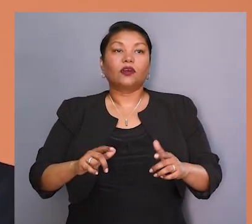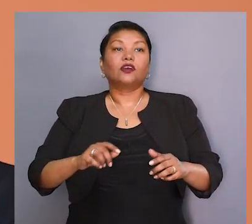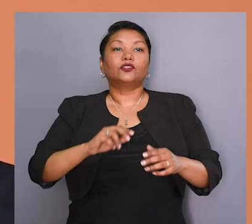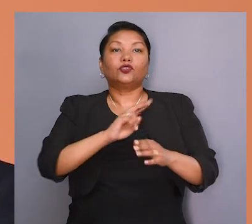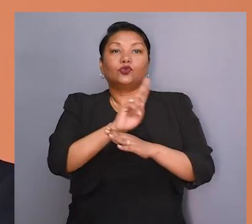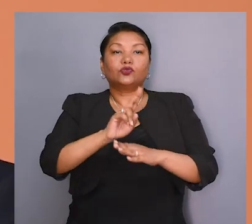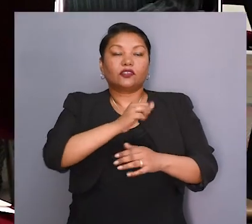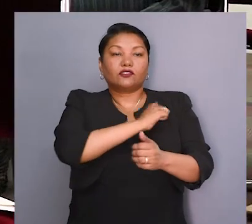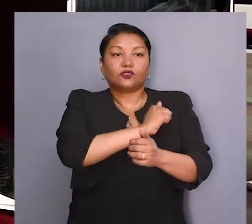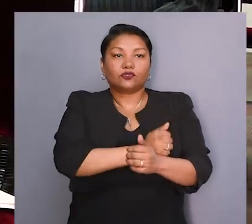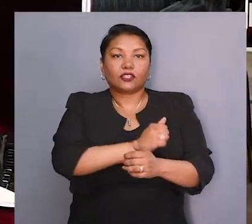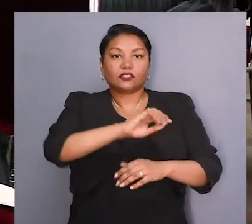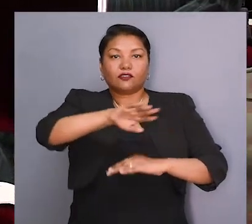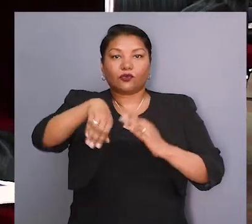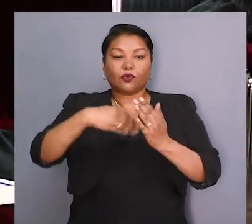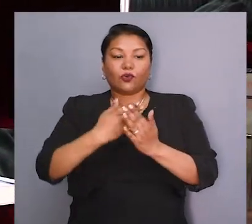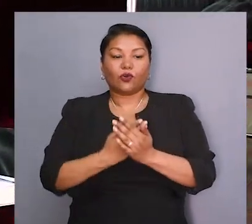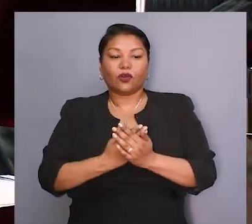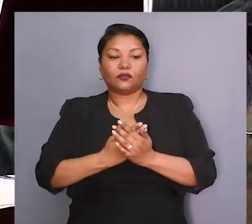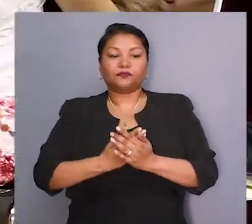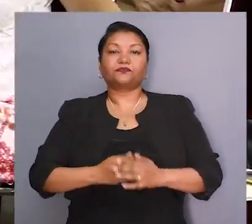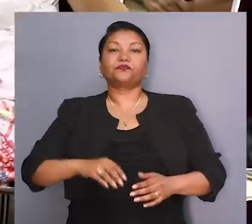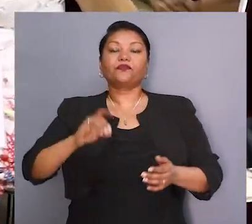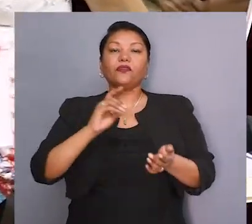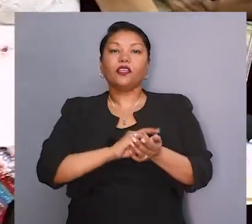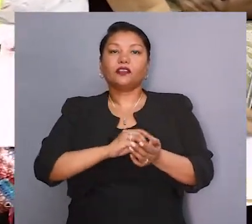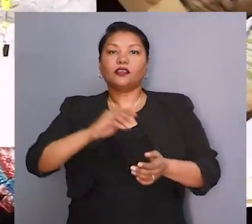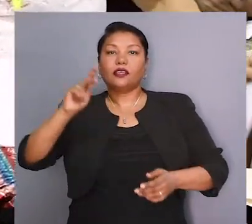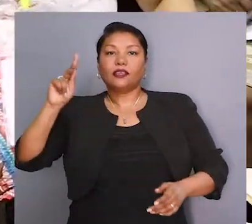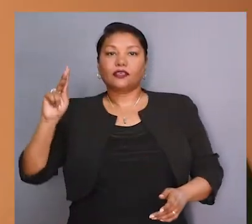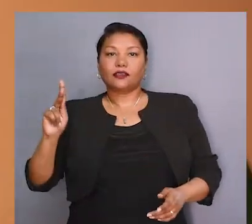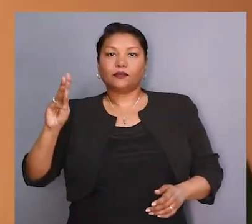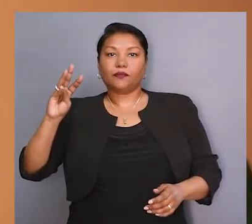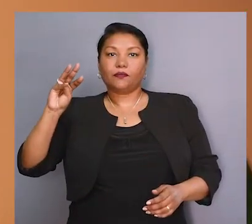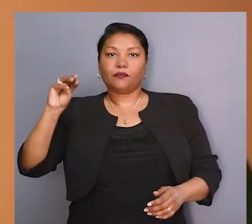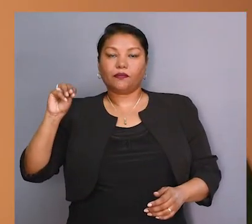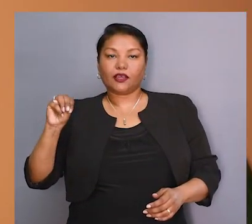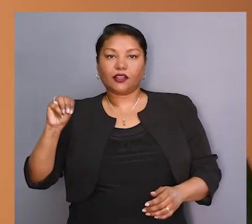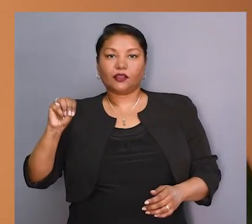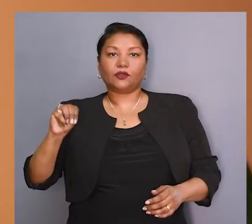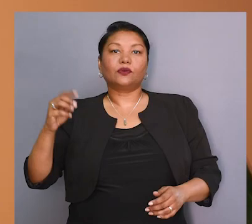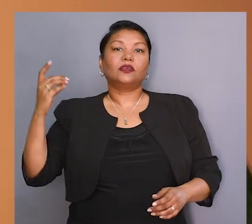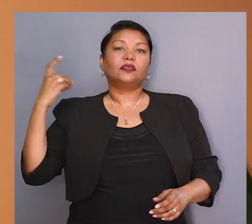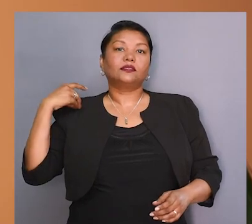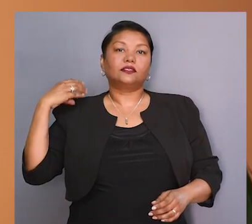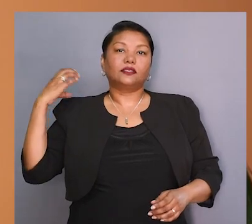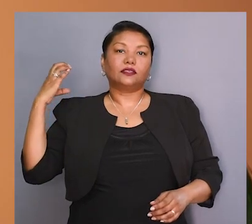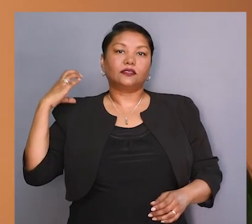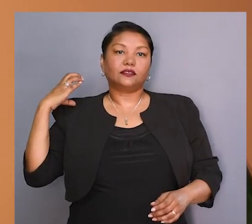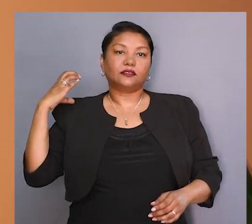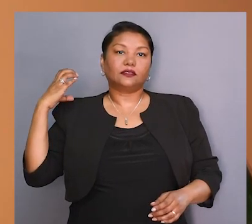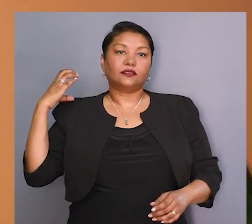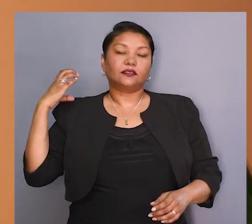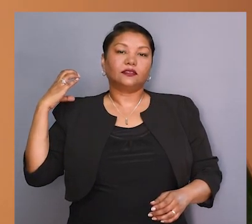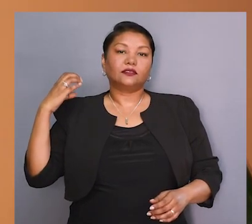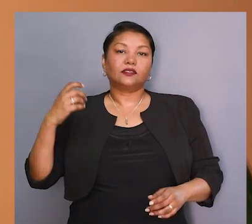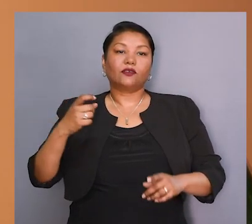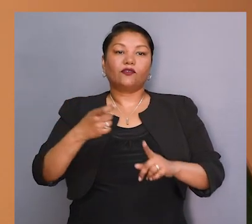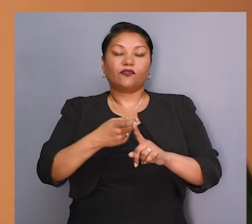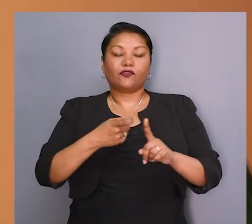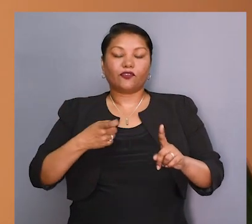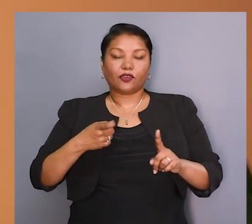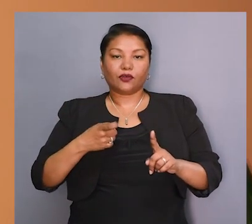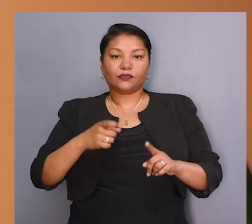all partners. Dr. Kim Malalu, Deputy Chairman, Telecommunications Authority of Trinidad and Tobago, explained the nature